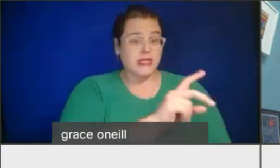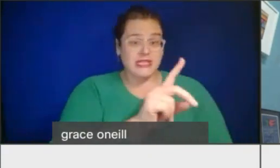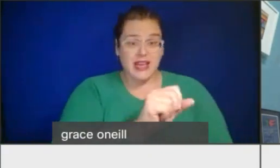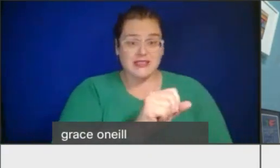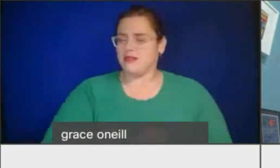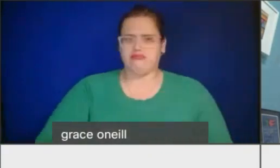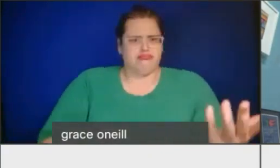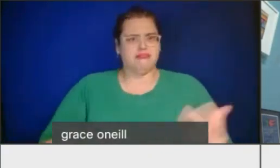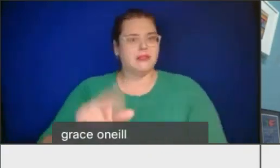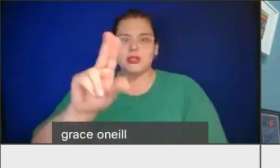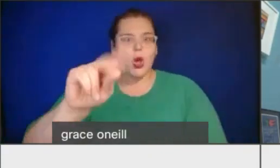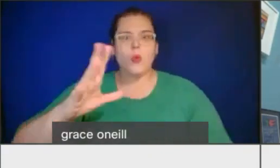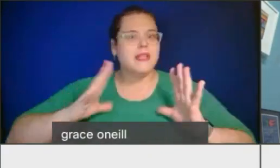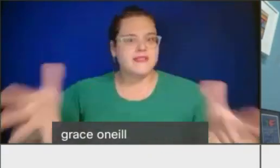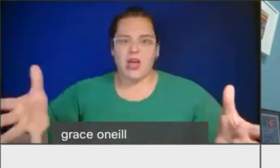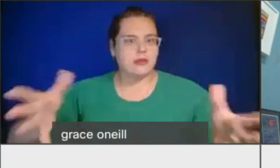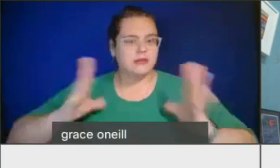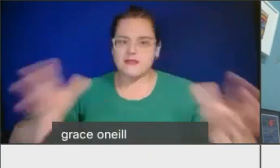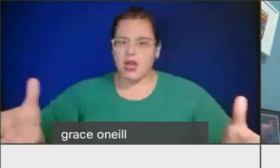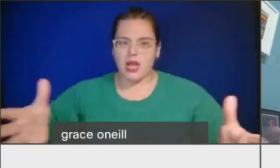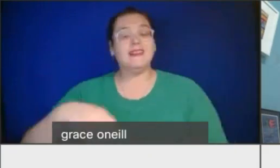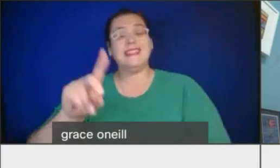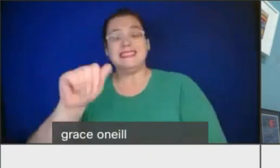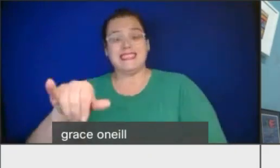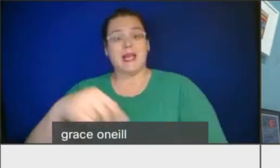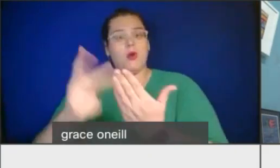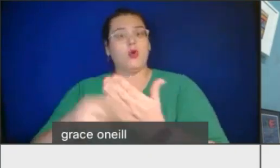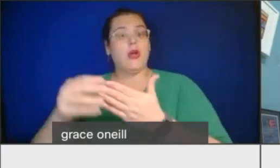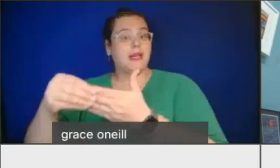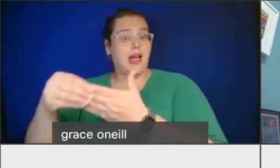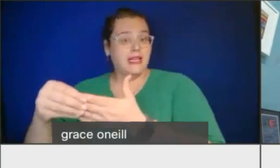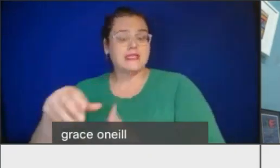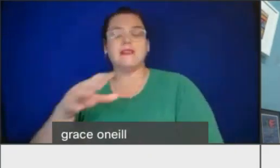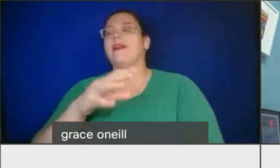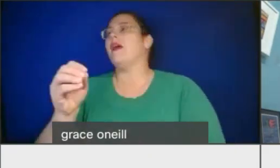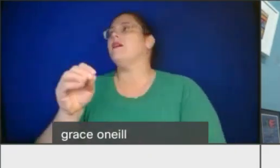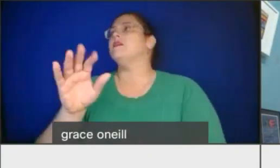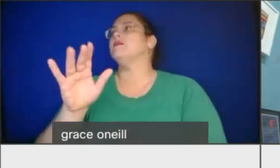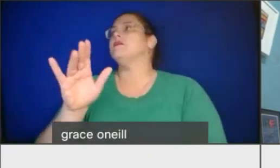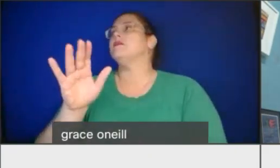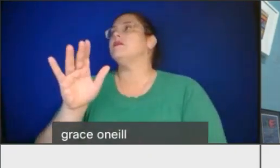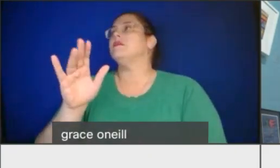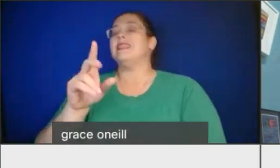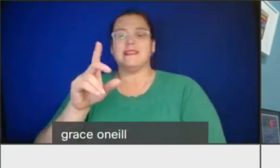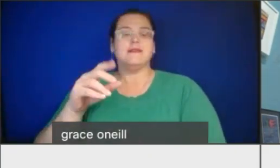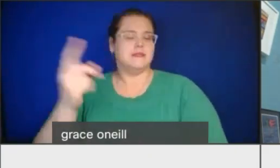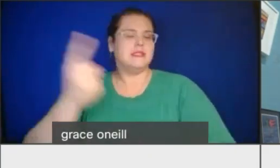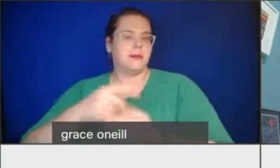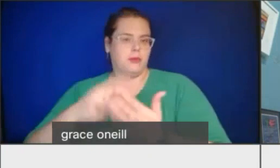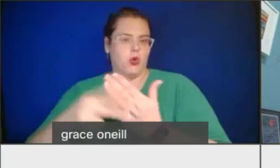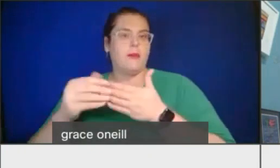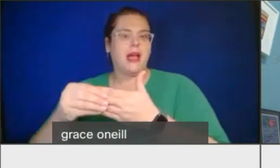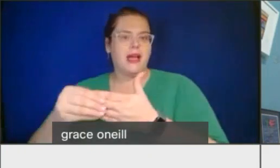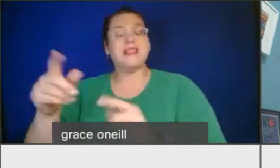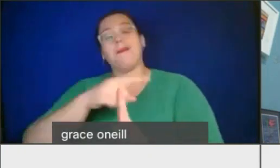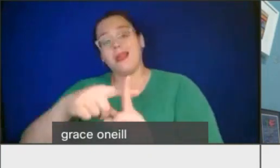with that. I think even in our day program guidance and subsequently, CMS has come out with